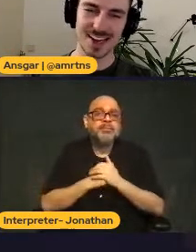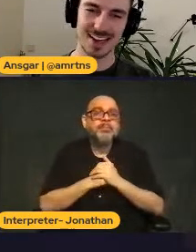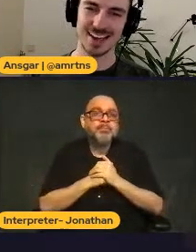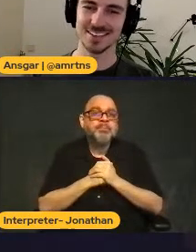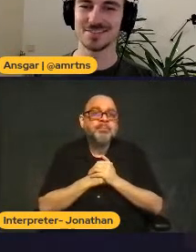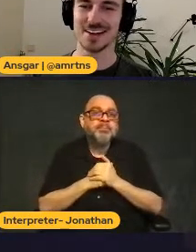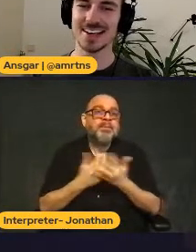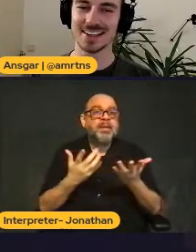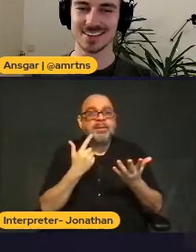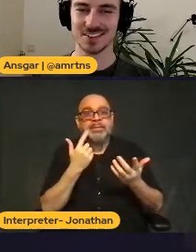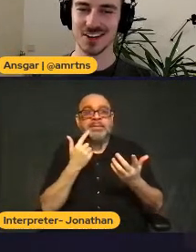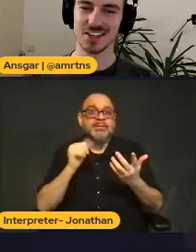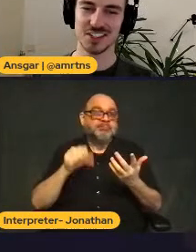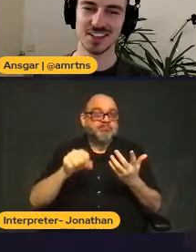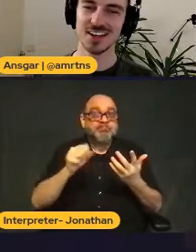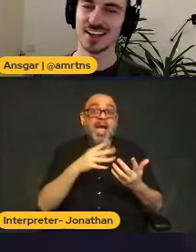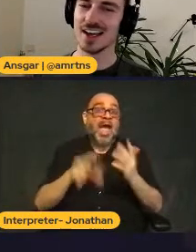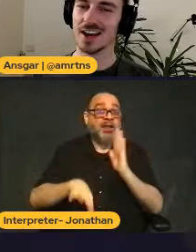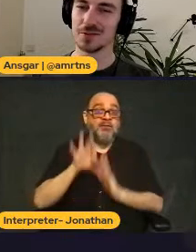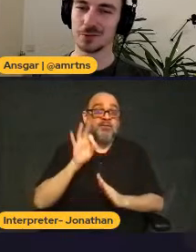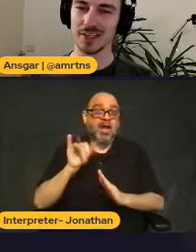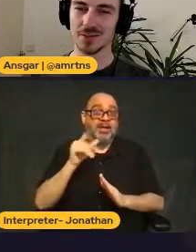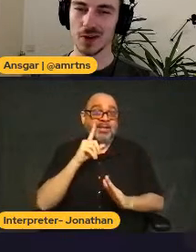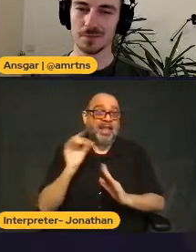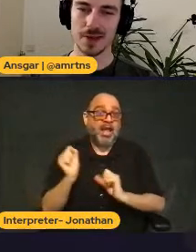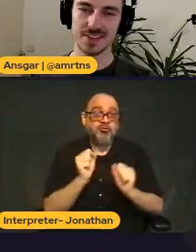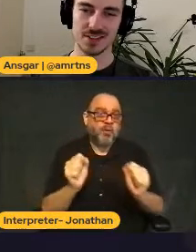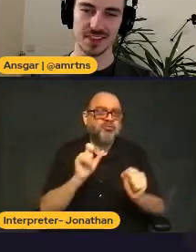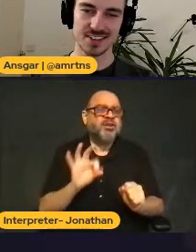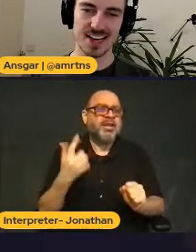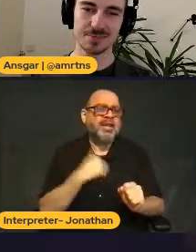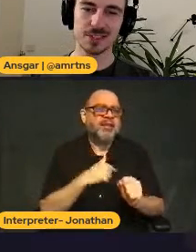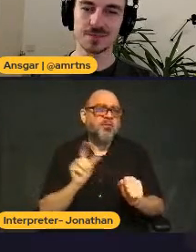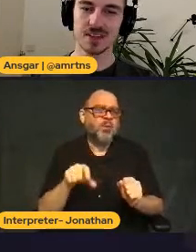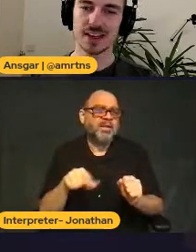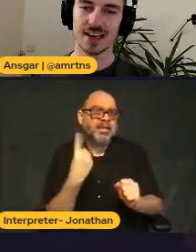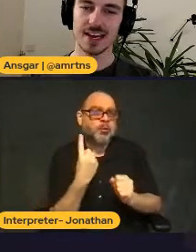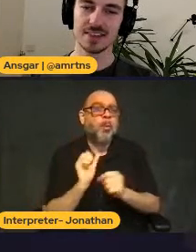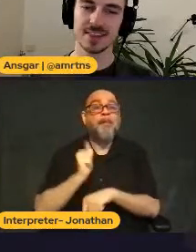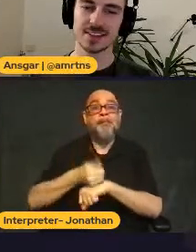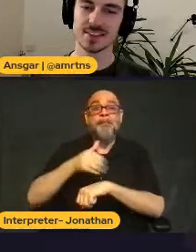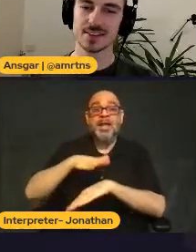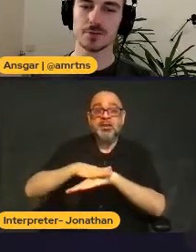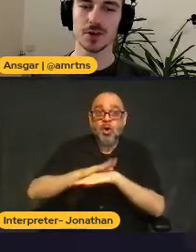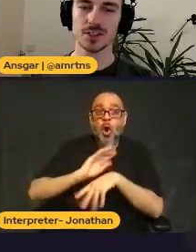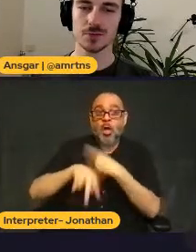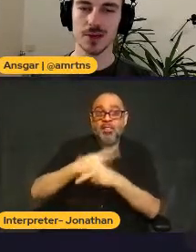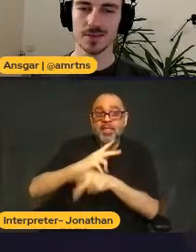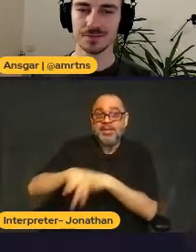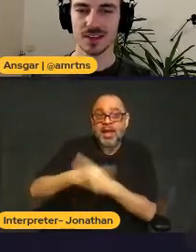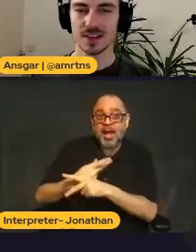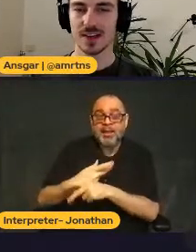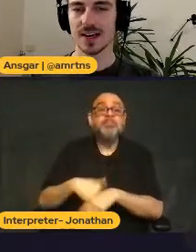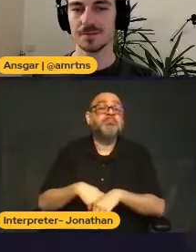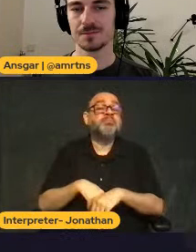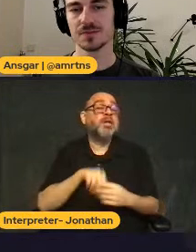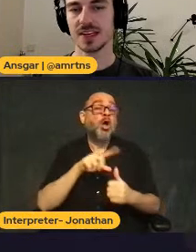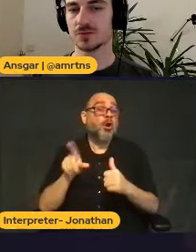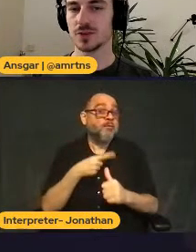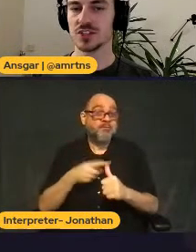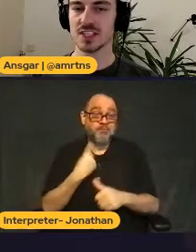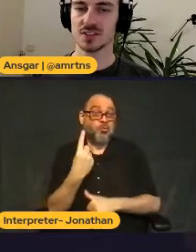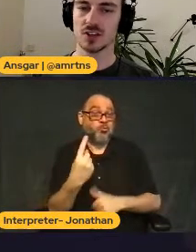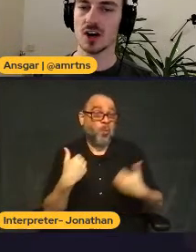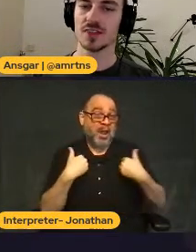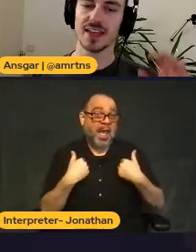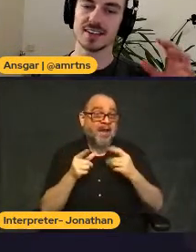yeah, and finding a strategy if we need one based on the types. And this is the first one that